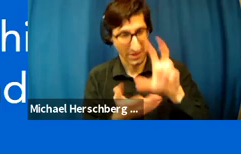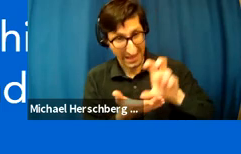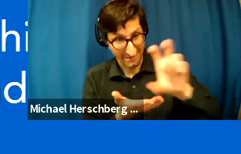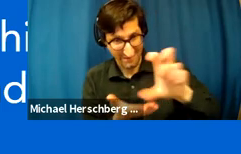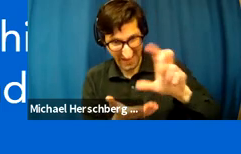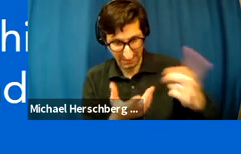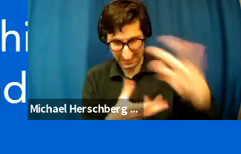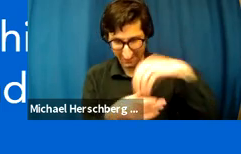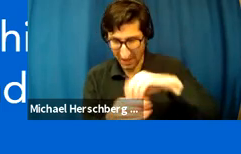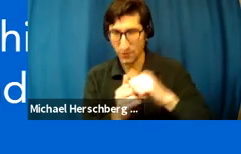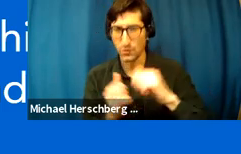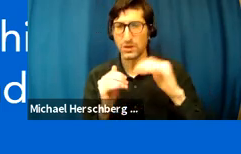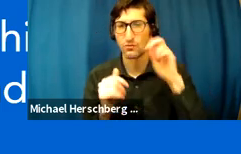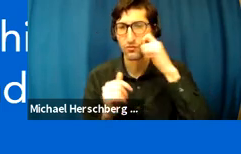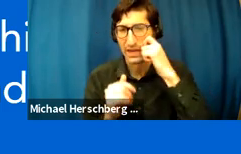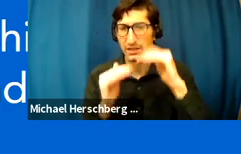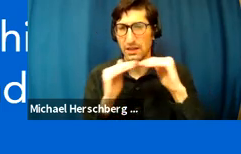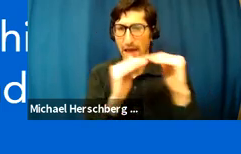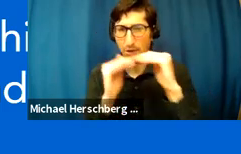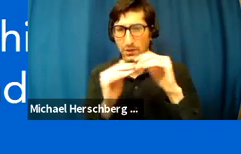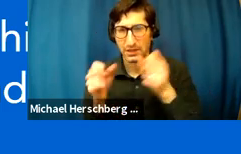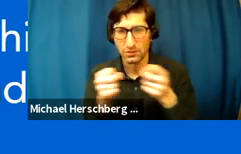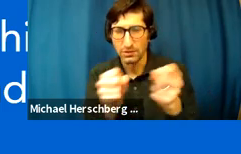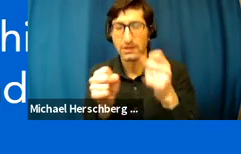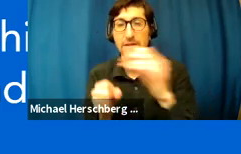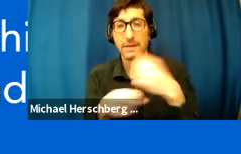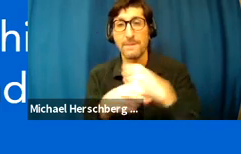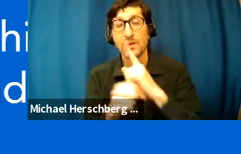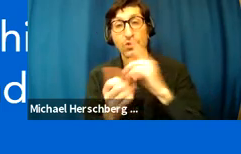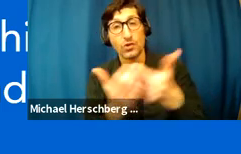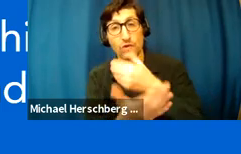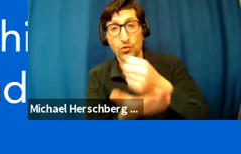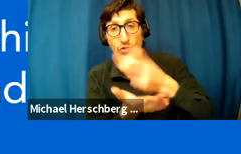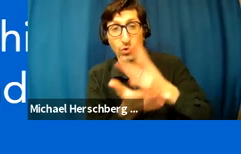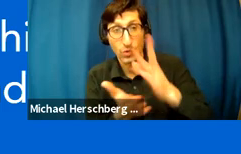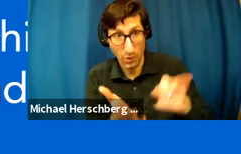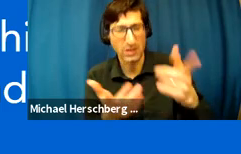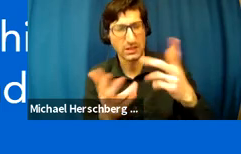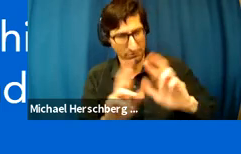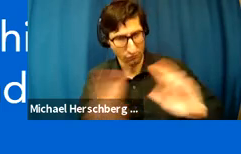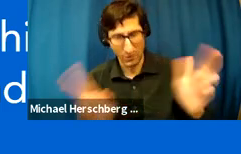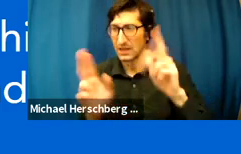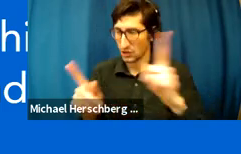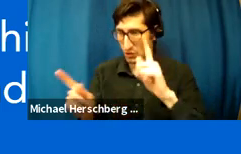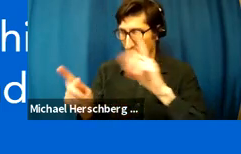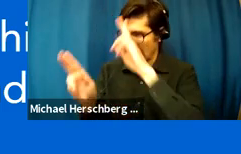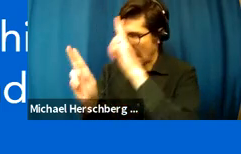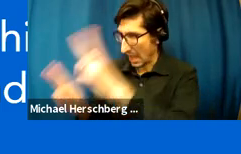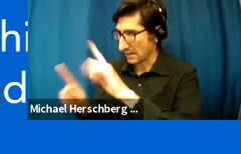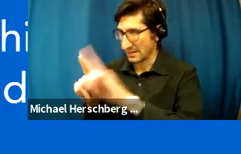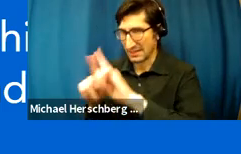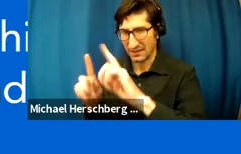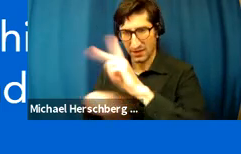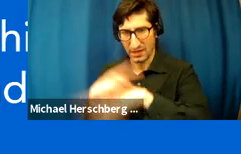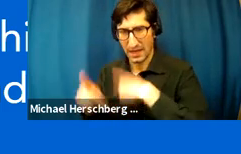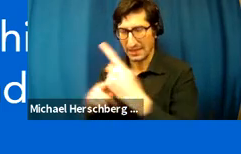school's racial equity strategies and ensure that their new social workers are well-equipped to honor different methods of healing with their